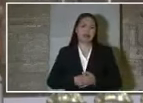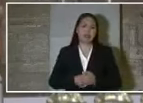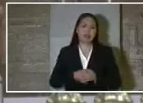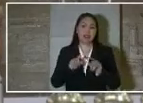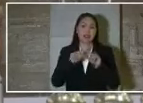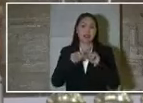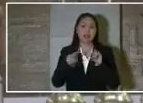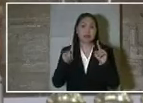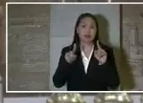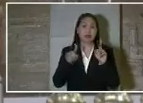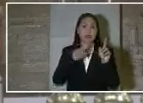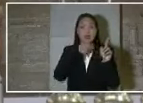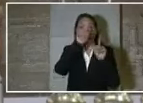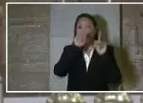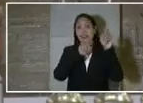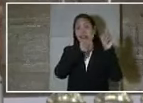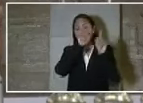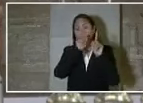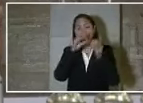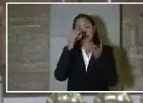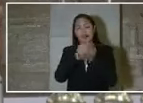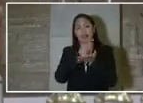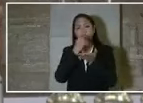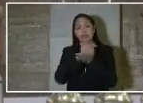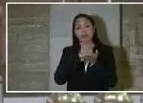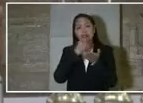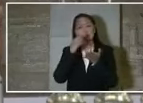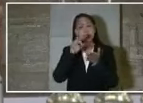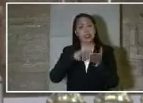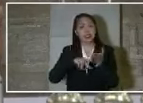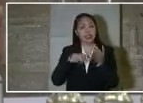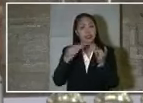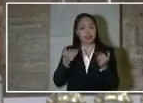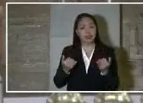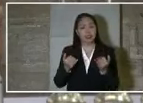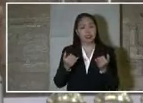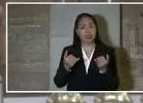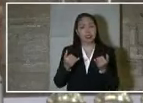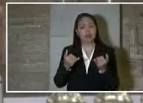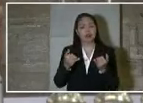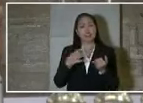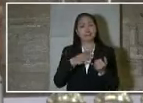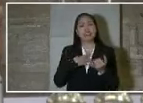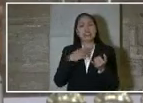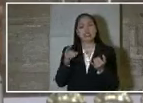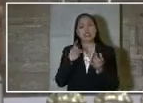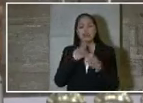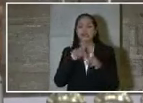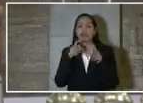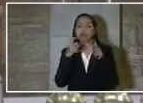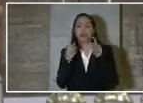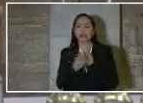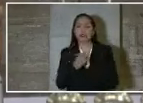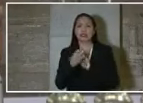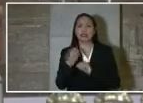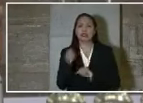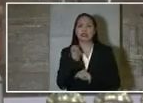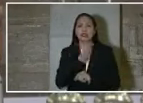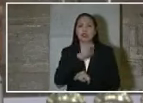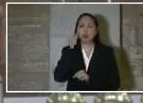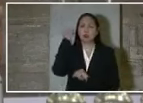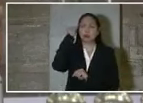But the star in the gospel reading today would like to change our idea